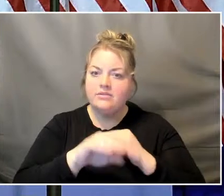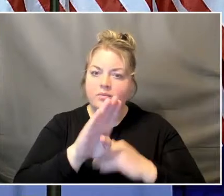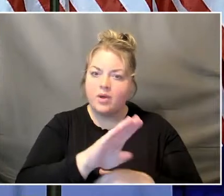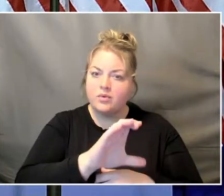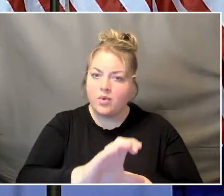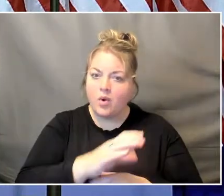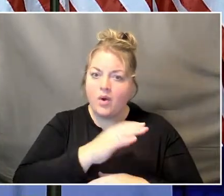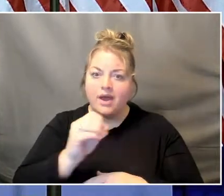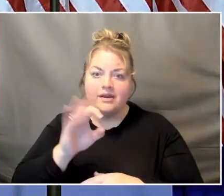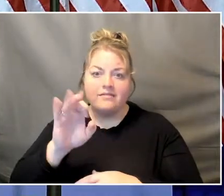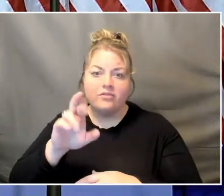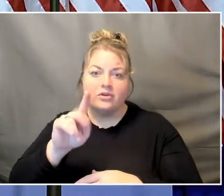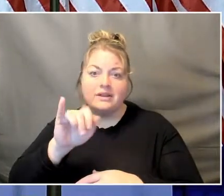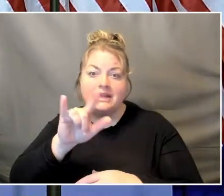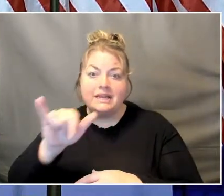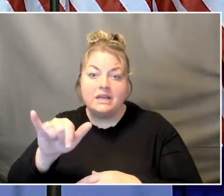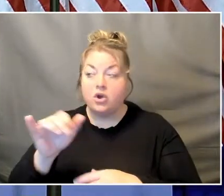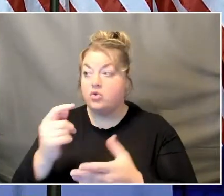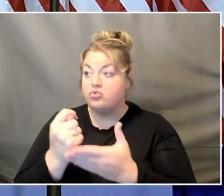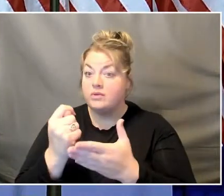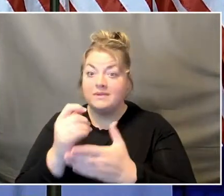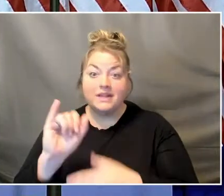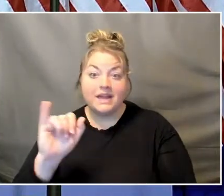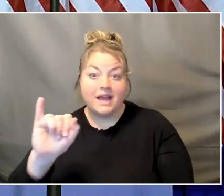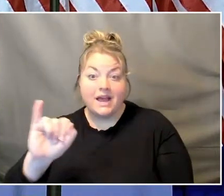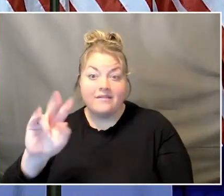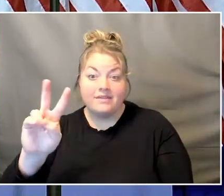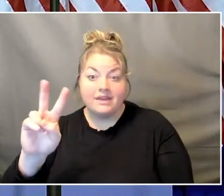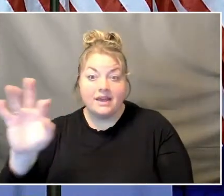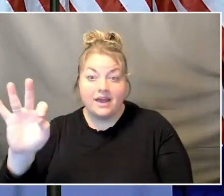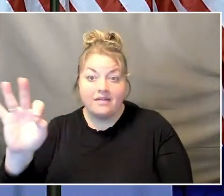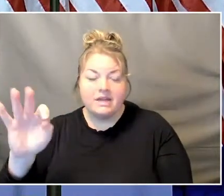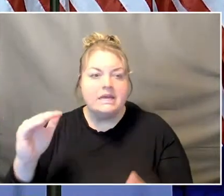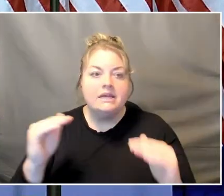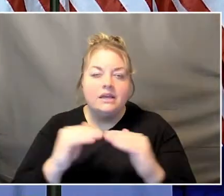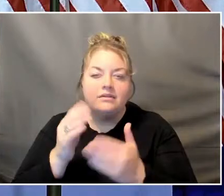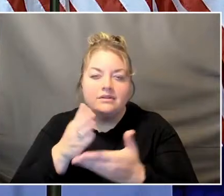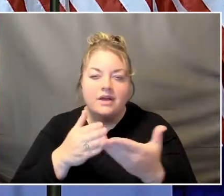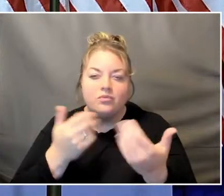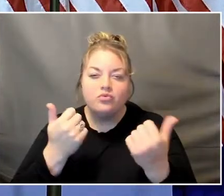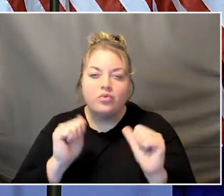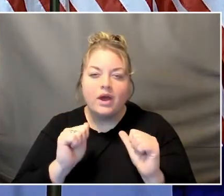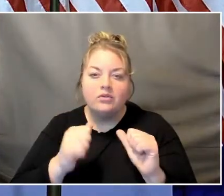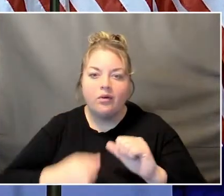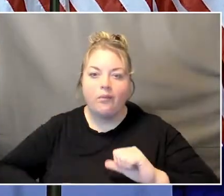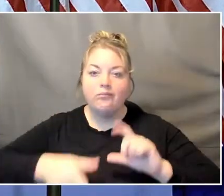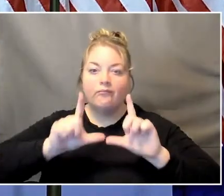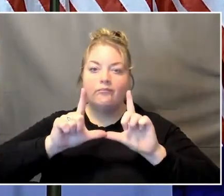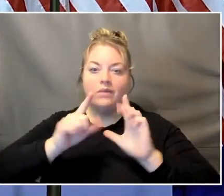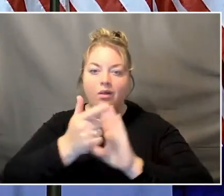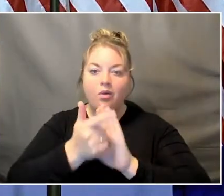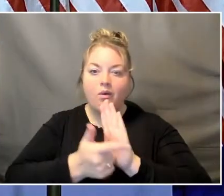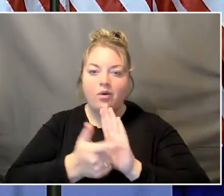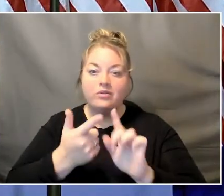treatments like IVF. Even some of them trying to revive laws from the 1800s.